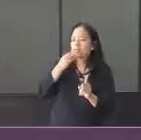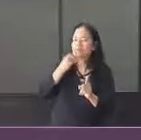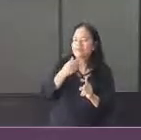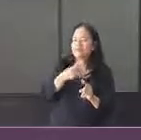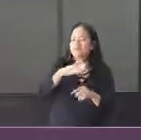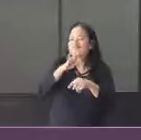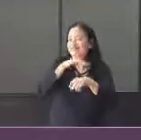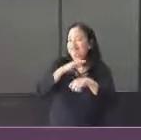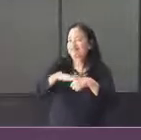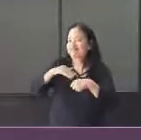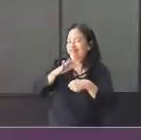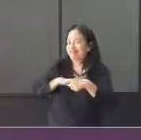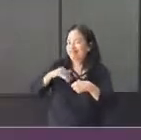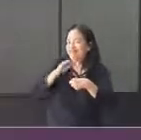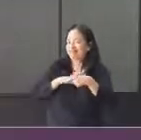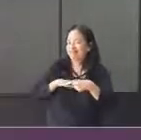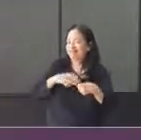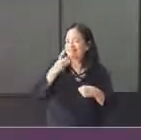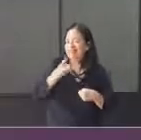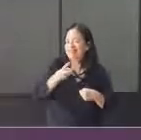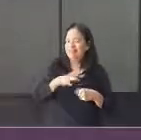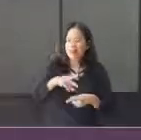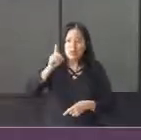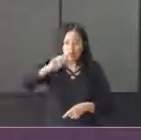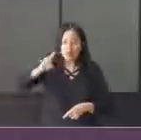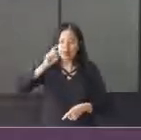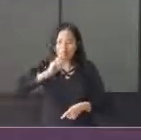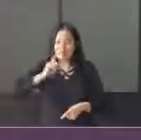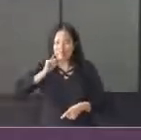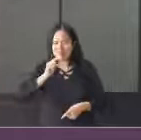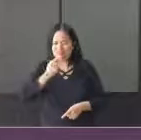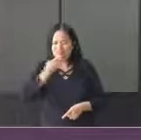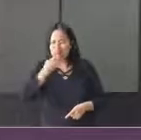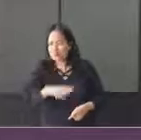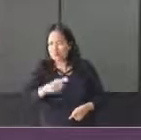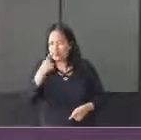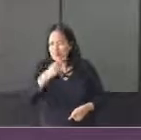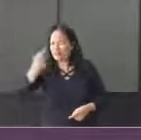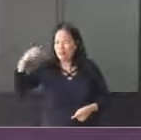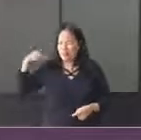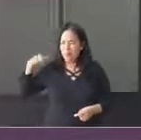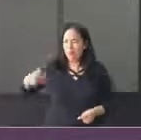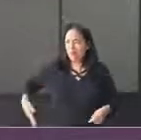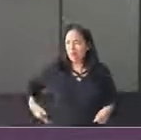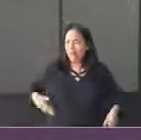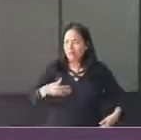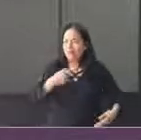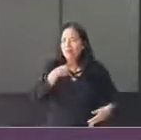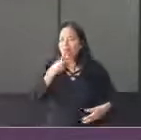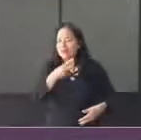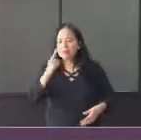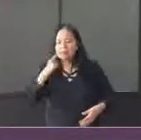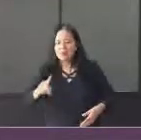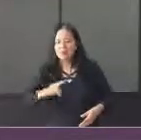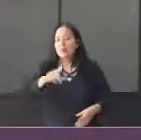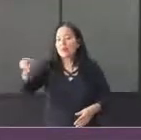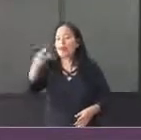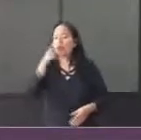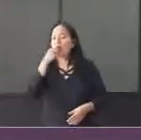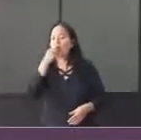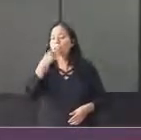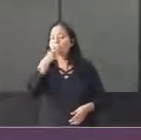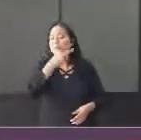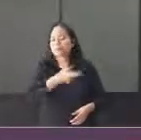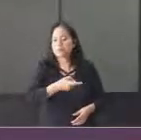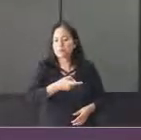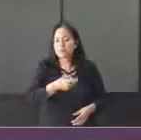public transportation system. There are claims filed, immediate actions taken together with the help